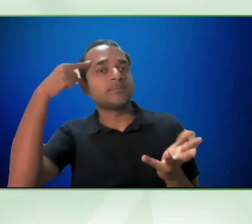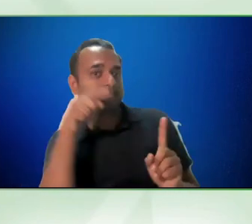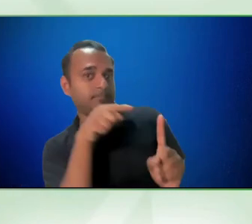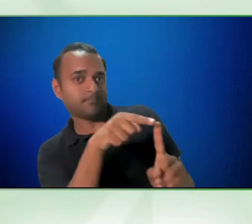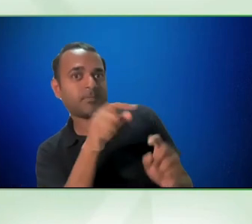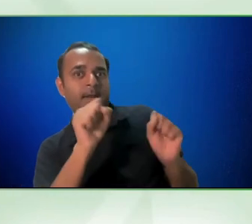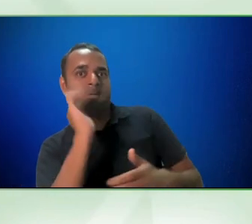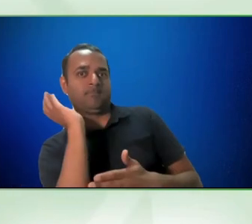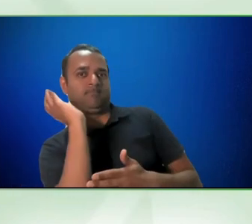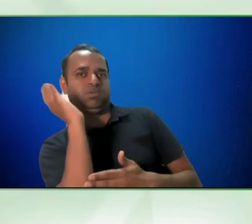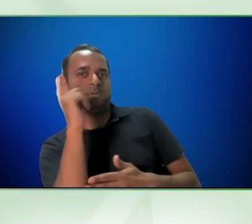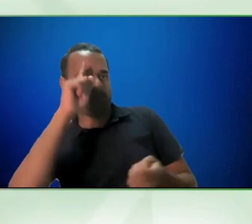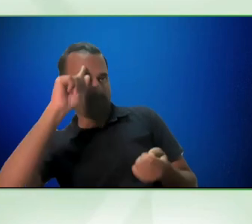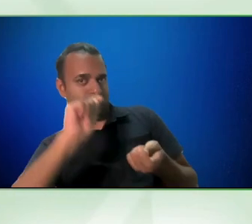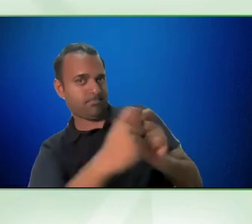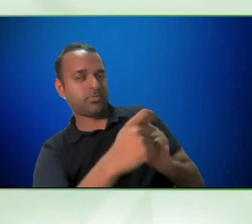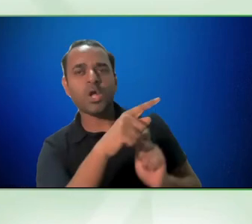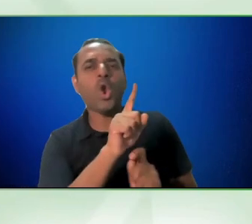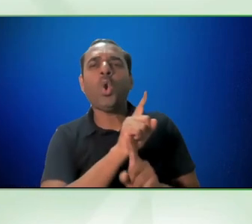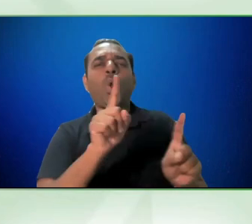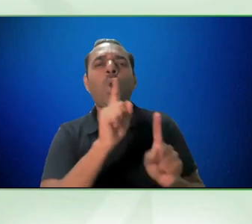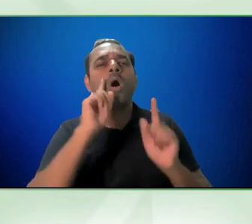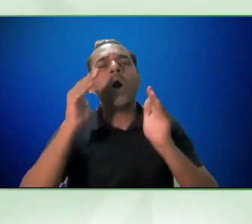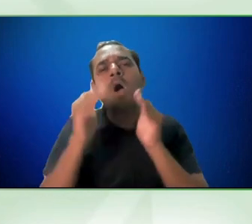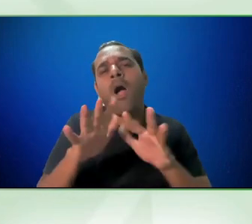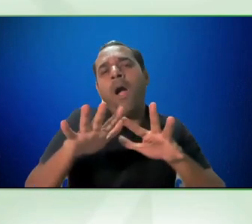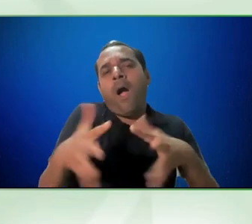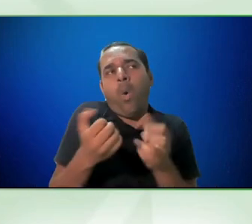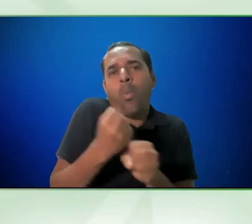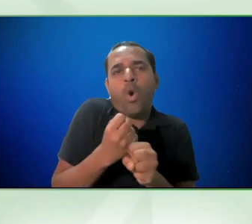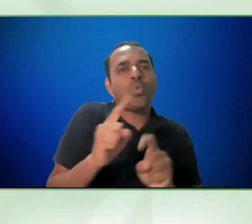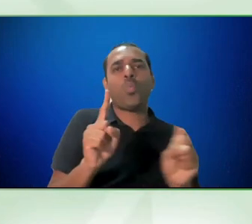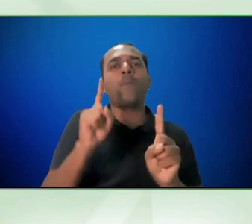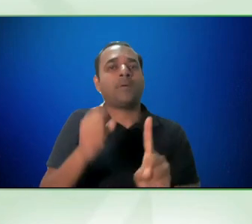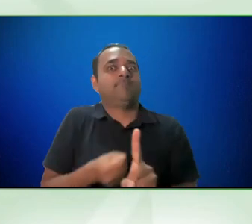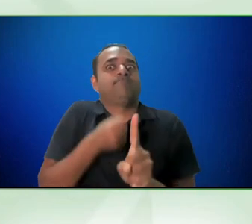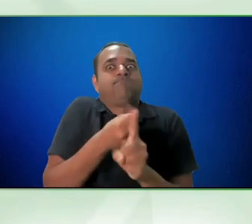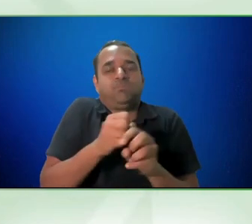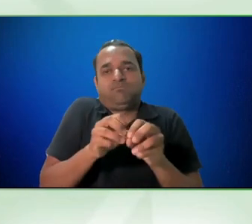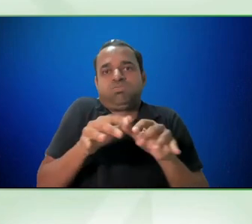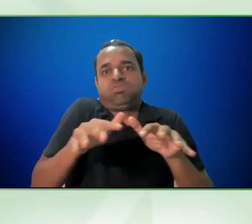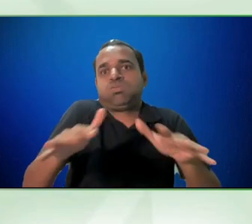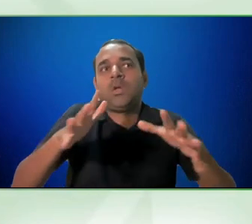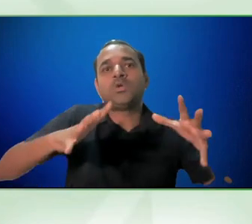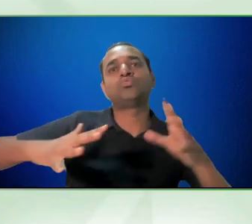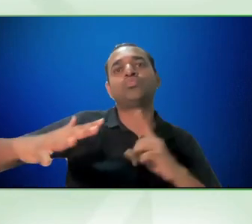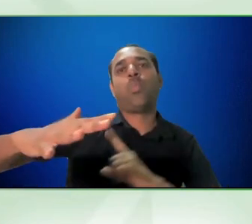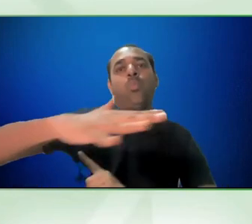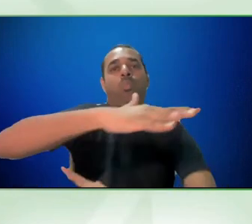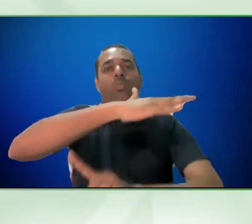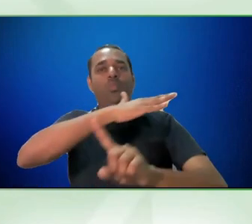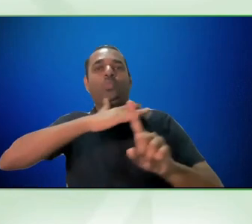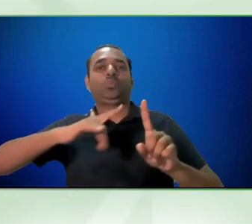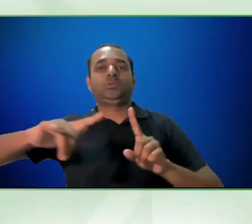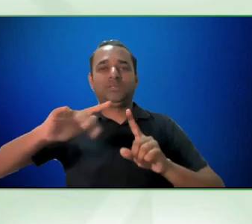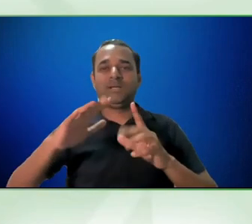Once we've launched bankability, in making it accessible for the people with most challenges, we're making it accessible for everyone.